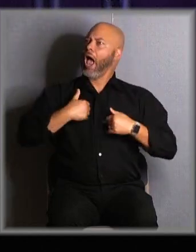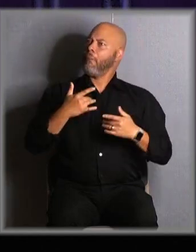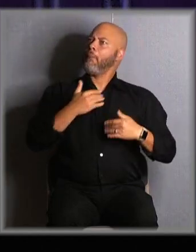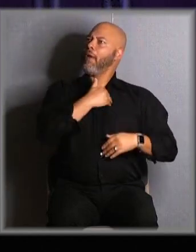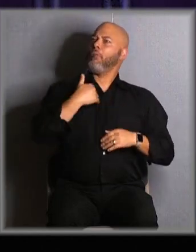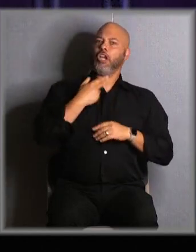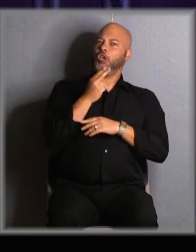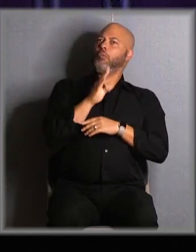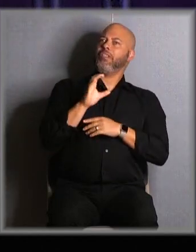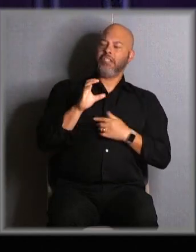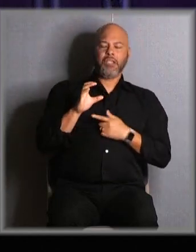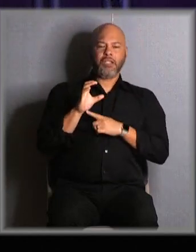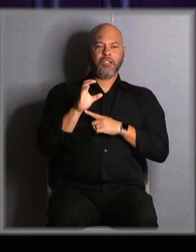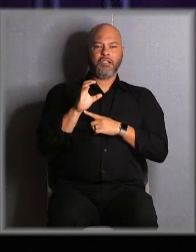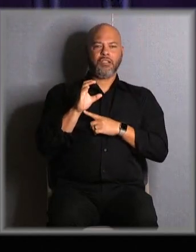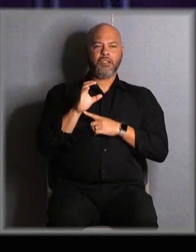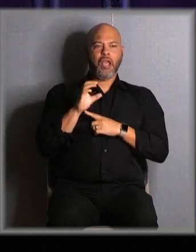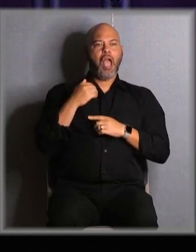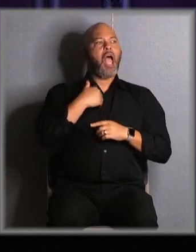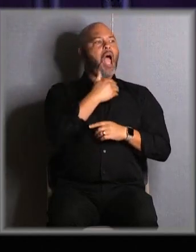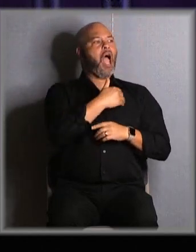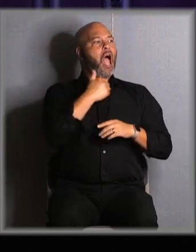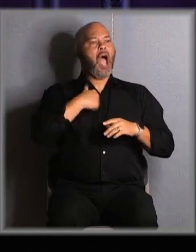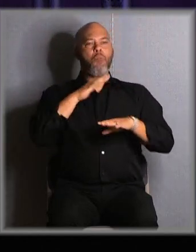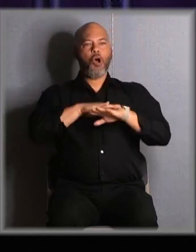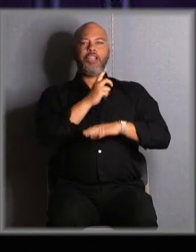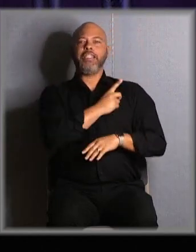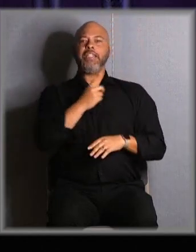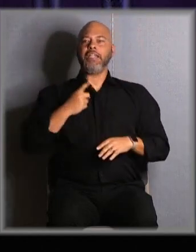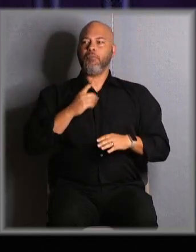Hilldale. I'm on the Deacon Bowl.